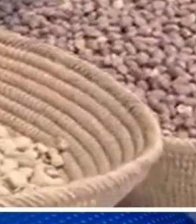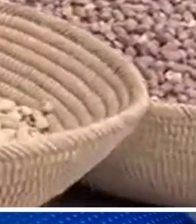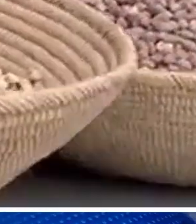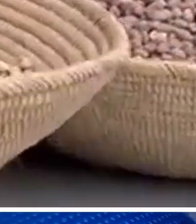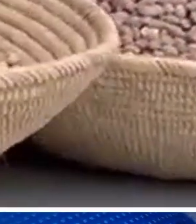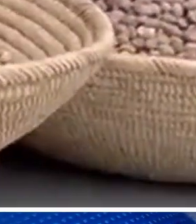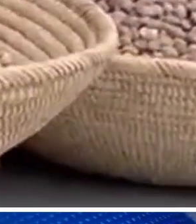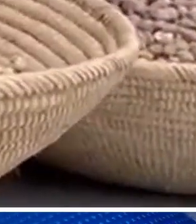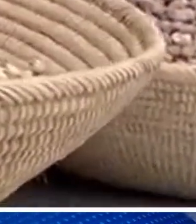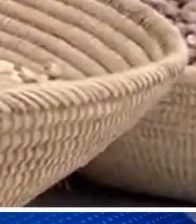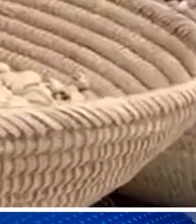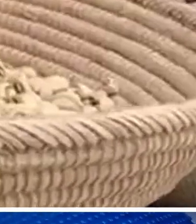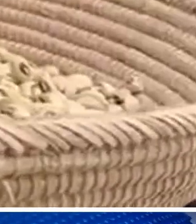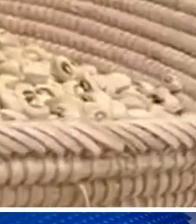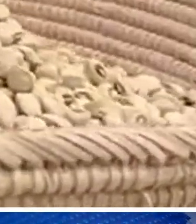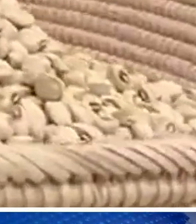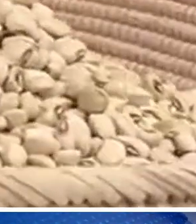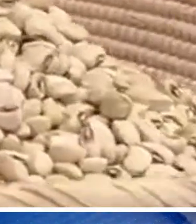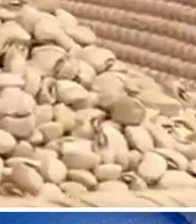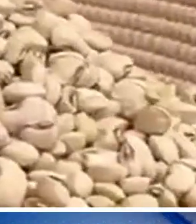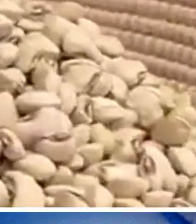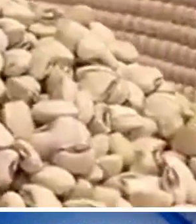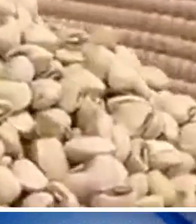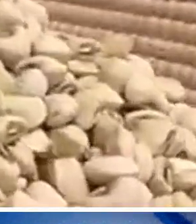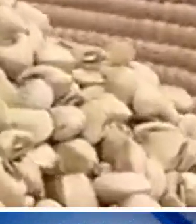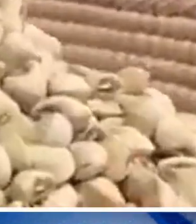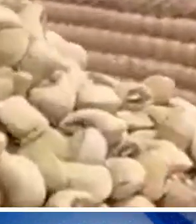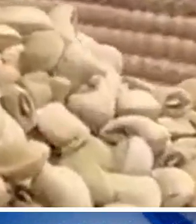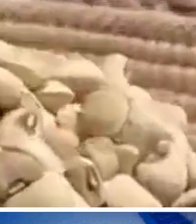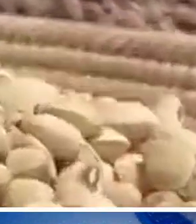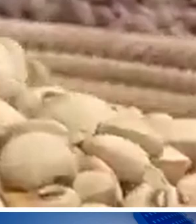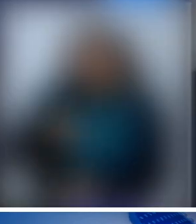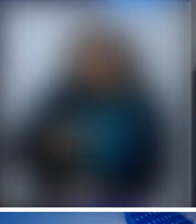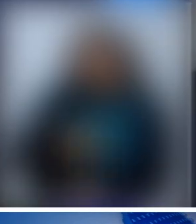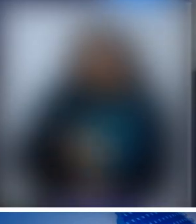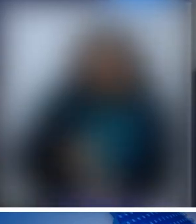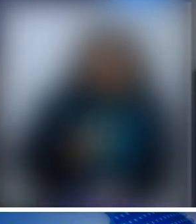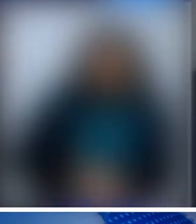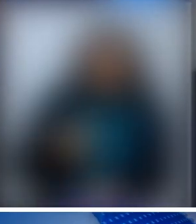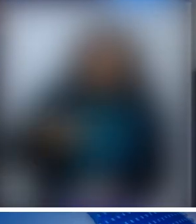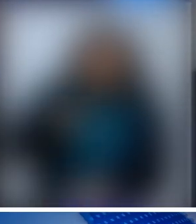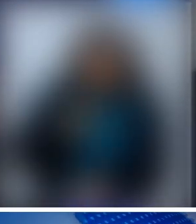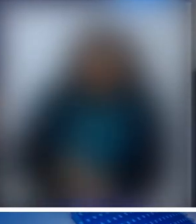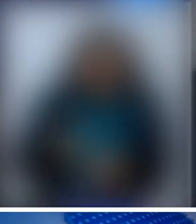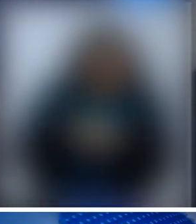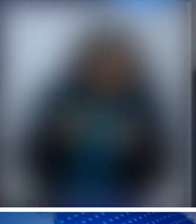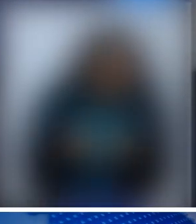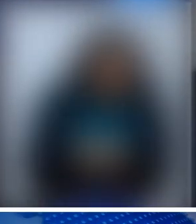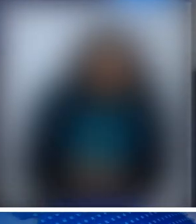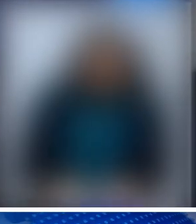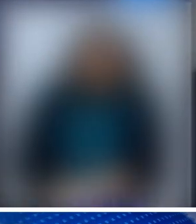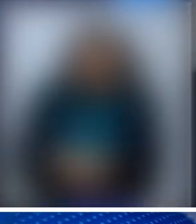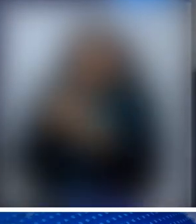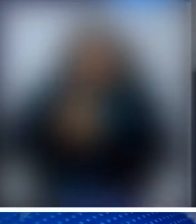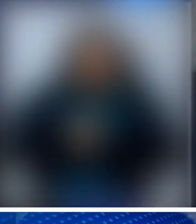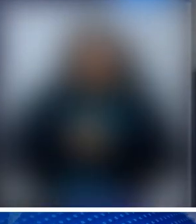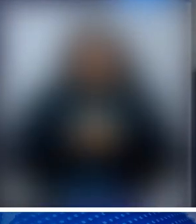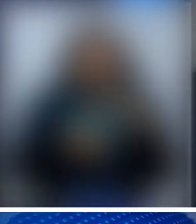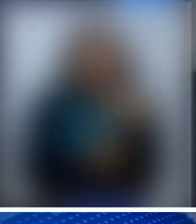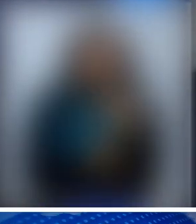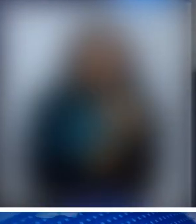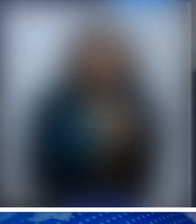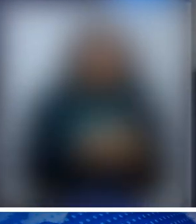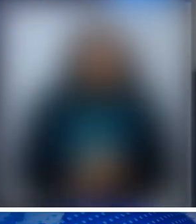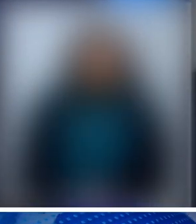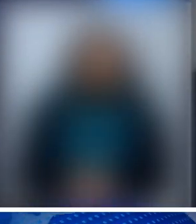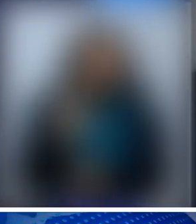also UN agencies here in Namibia. So, but the officials from regional councils will be conducting the assessment in their